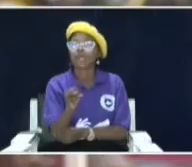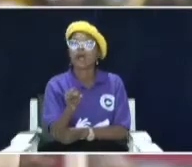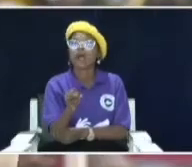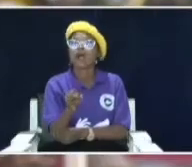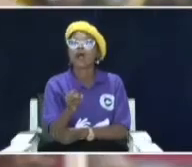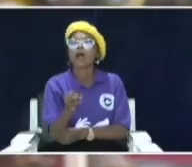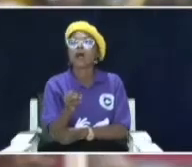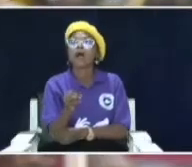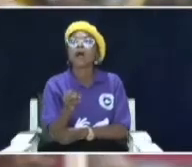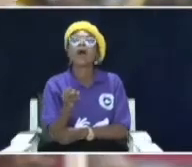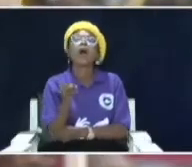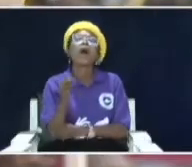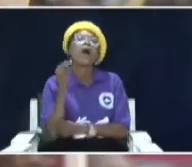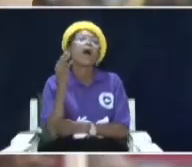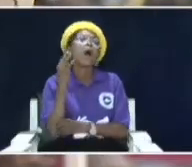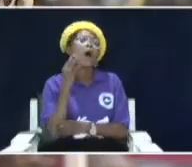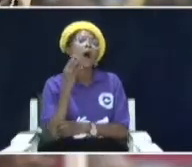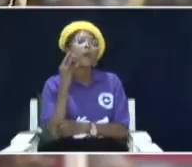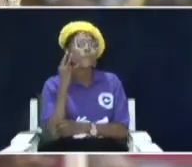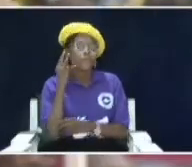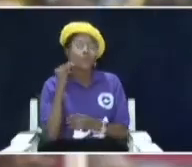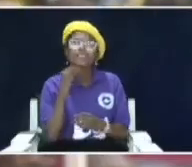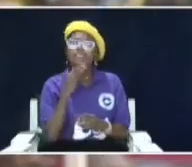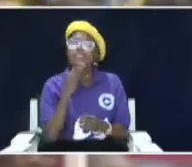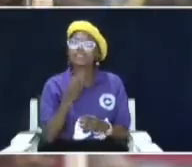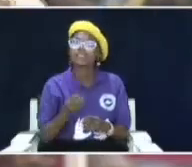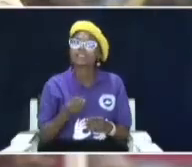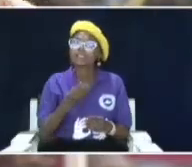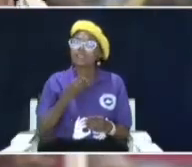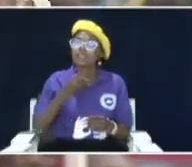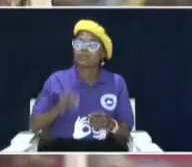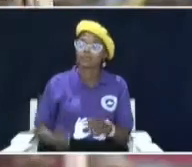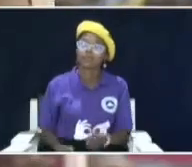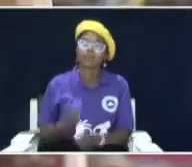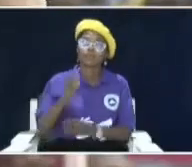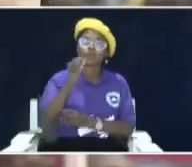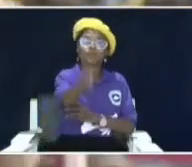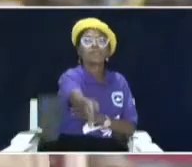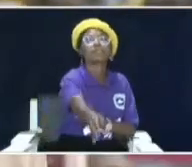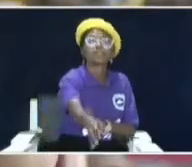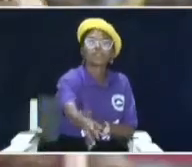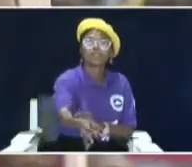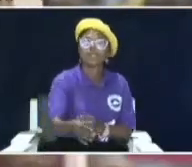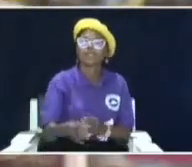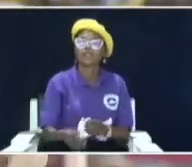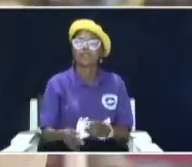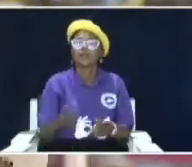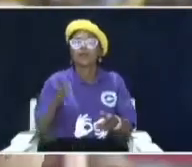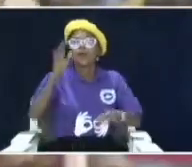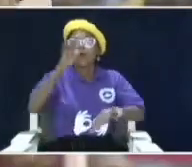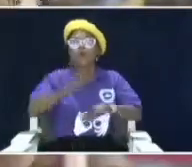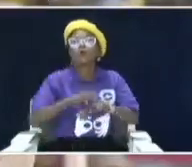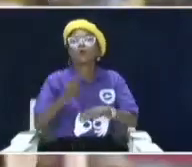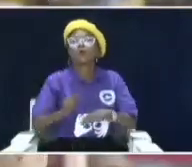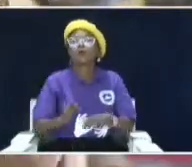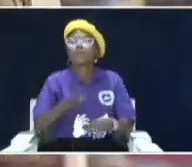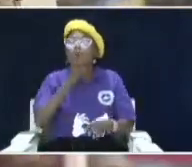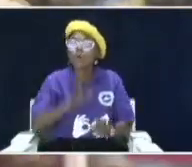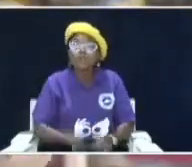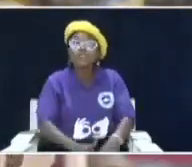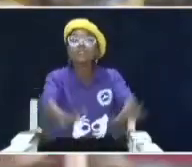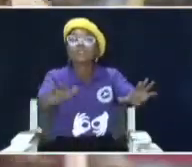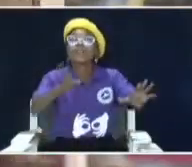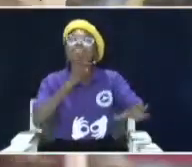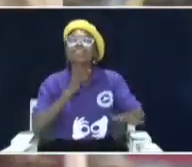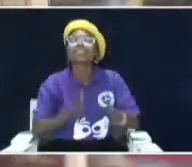Moses, stretch forth your hands into the sea. And the sea parted. It was not an ordinary hand. It was not an